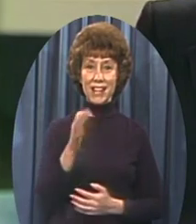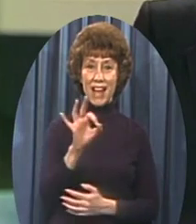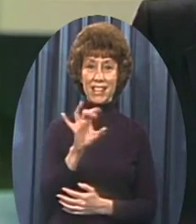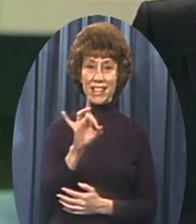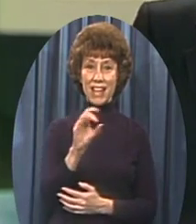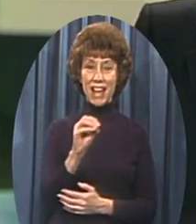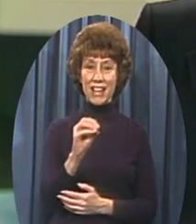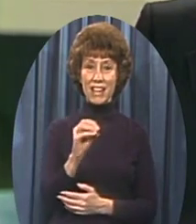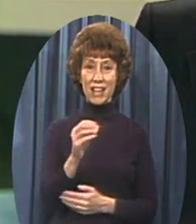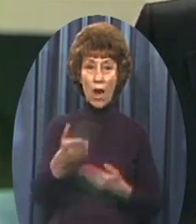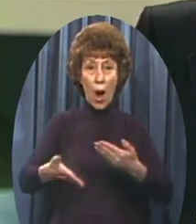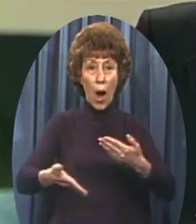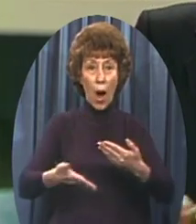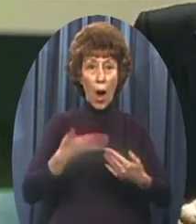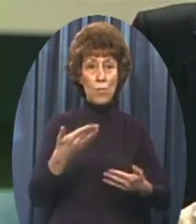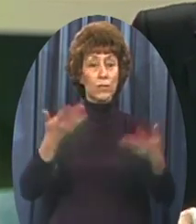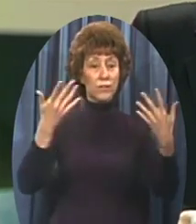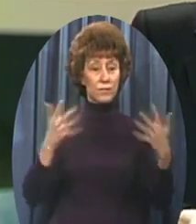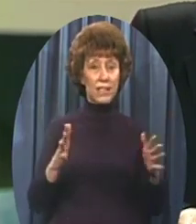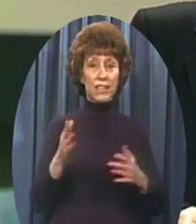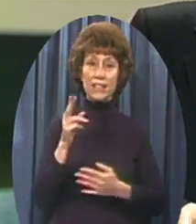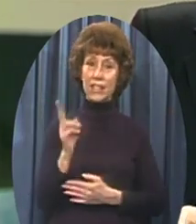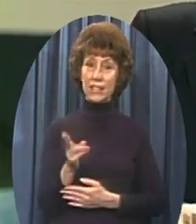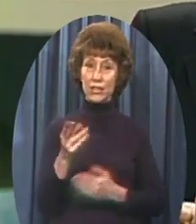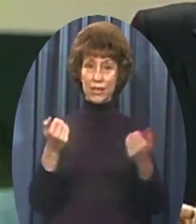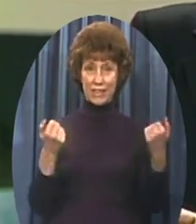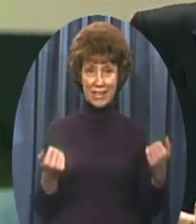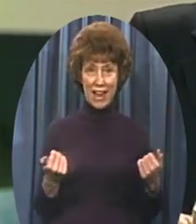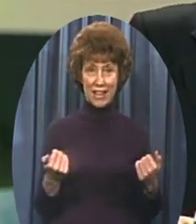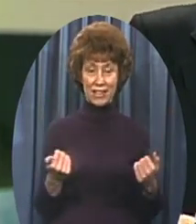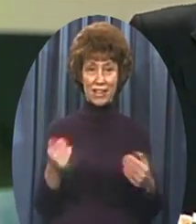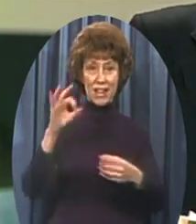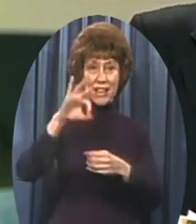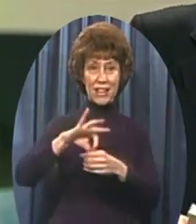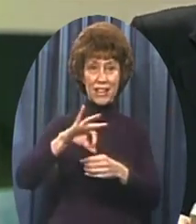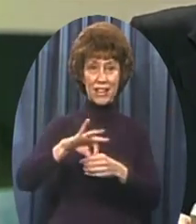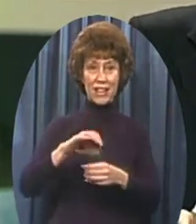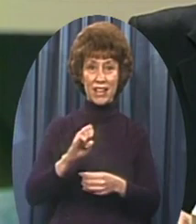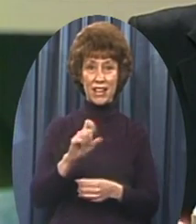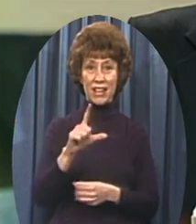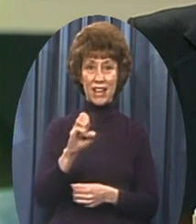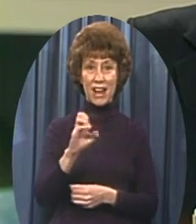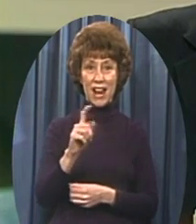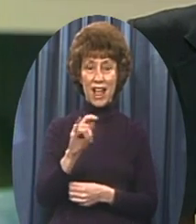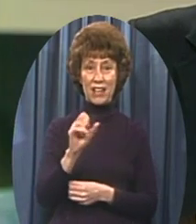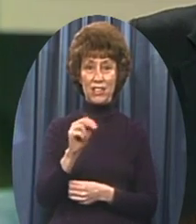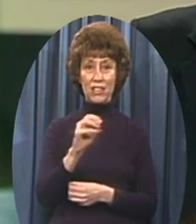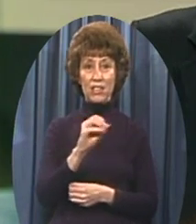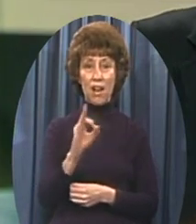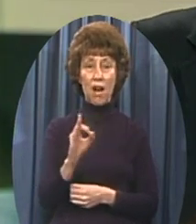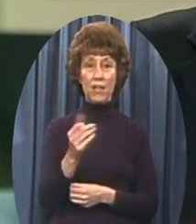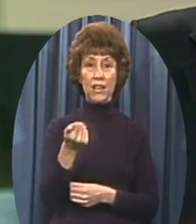...1980 is now almost history. The elections of 1980 will long be remembered.